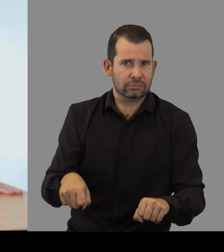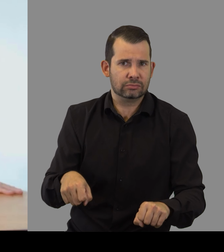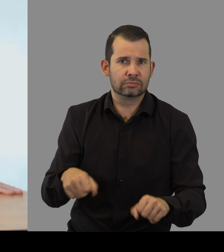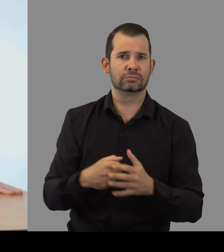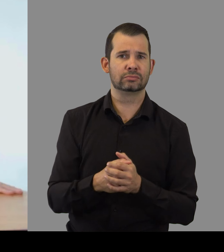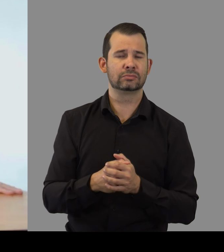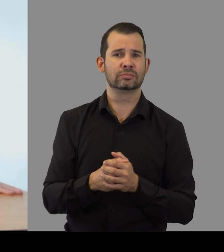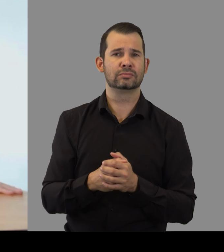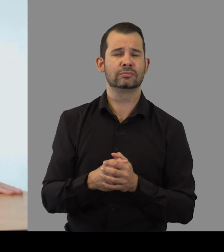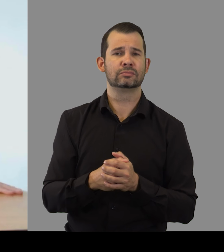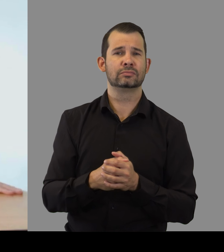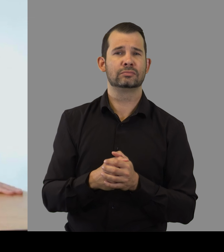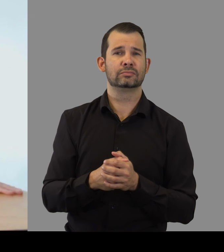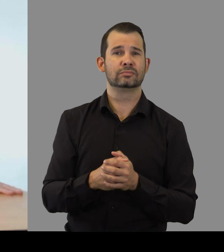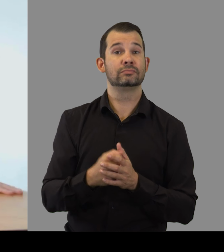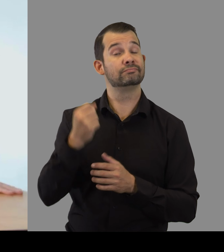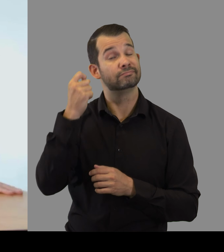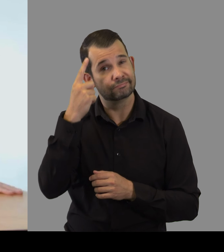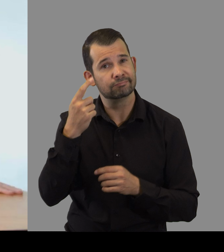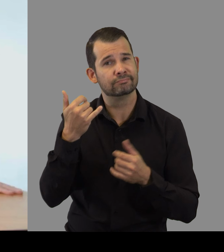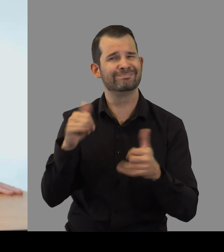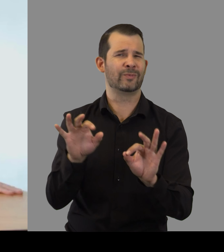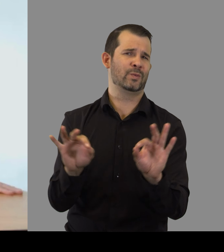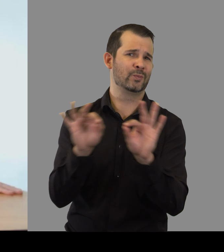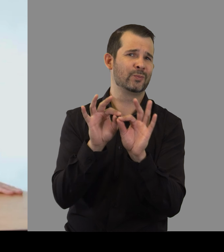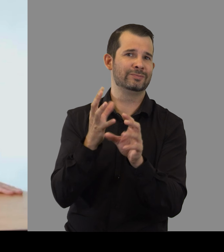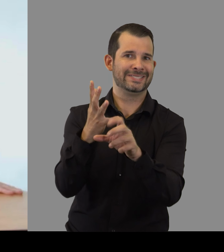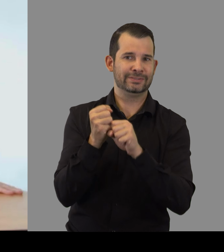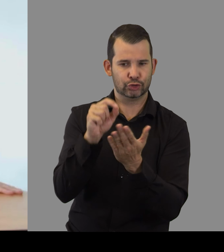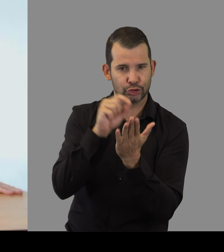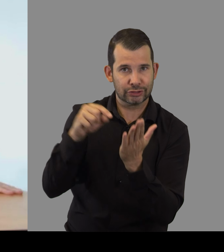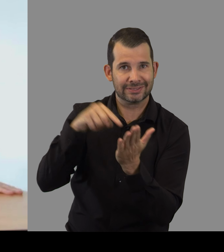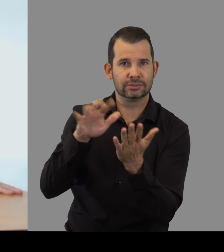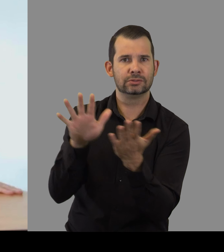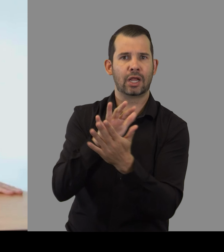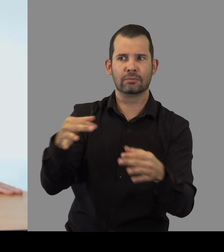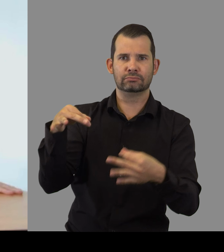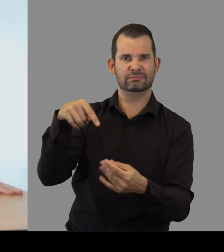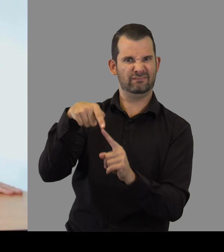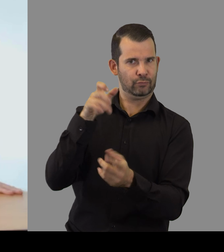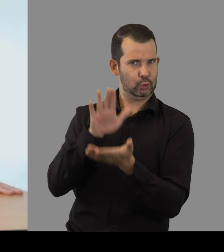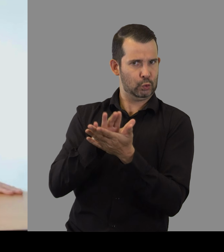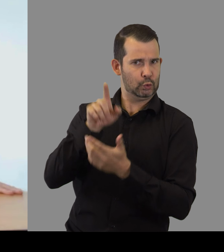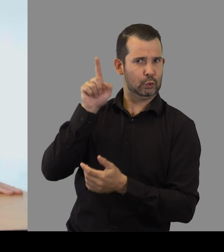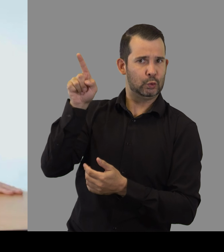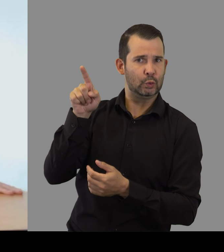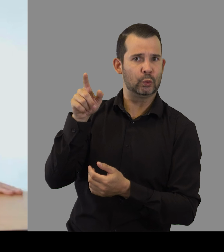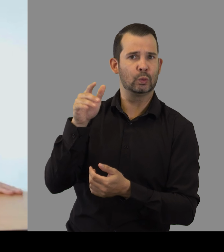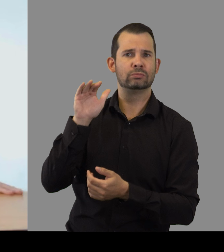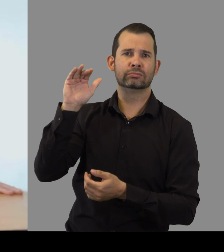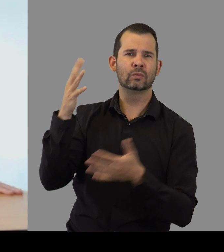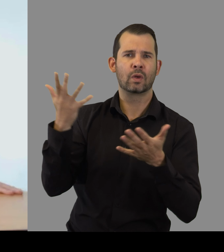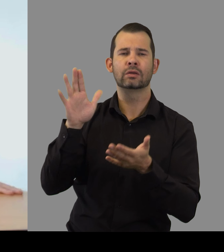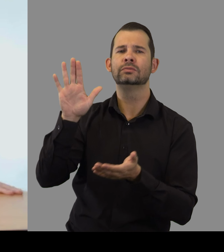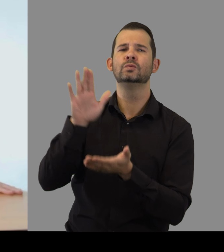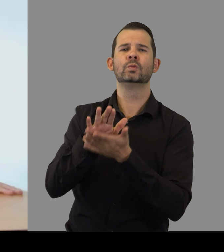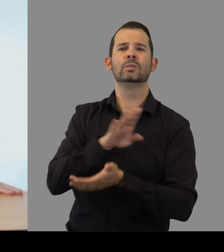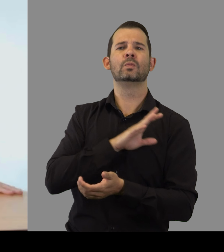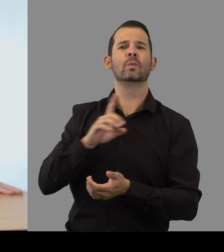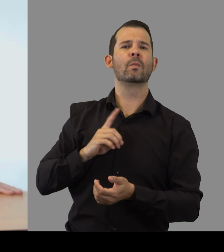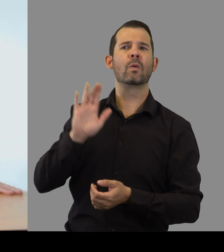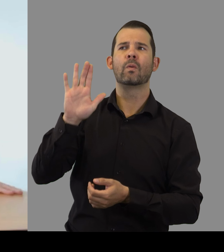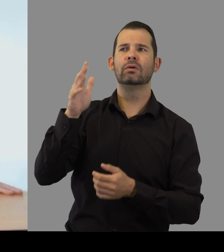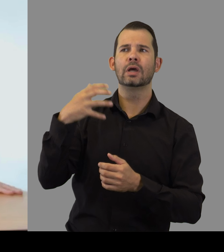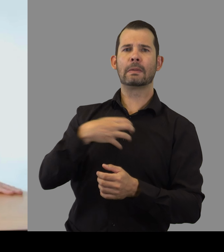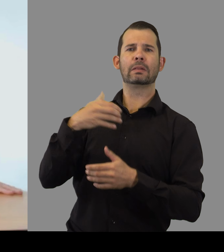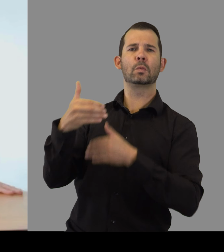exclusion. However, it's important to get written documents from the school as to what